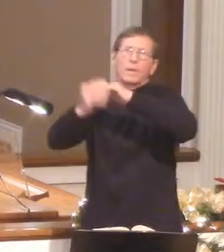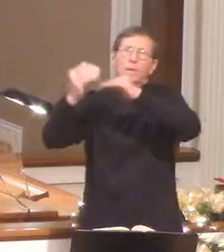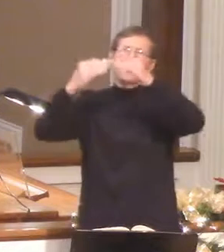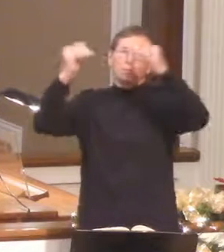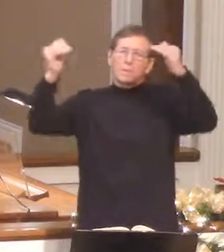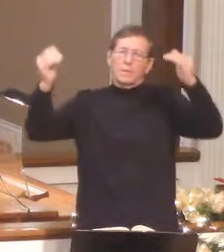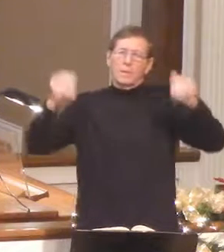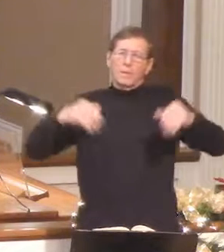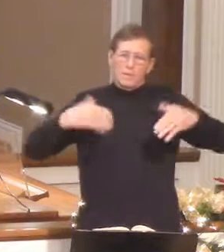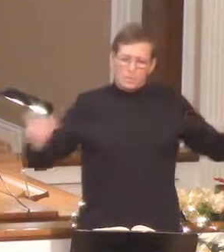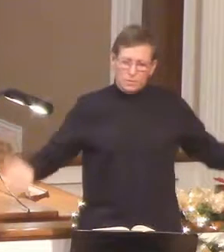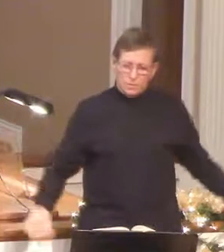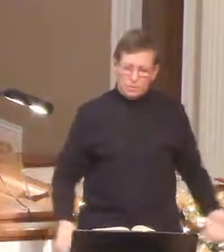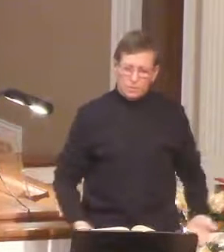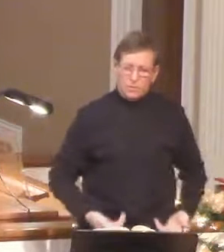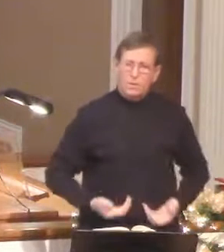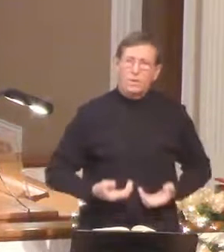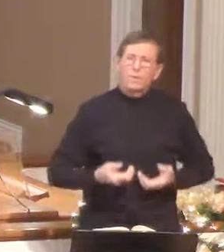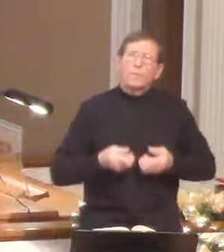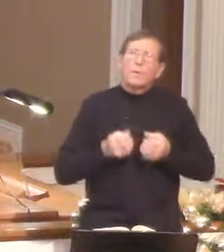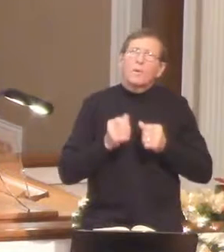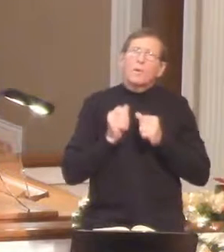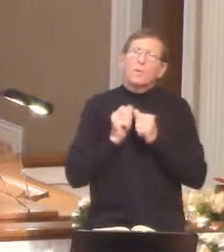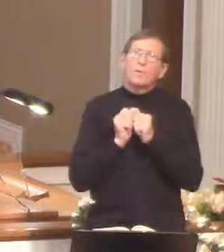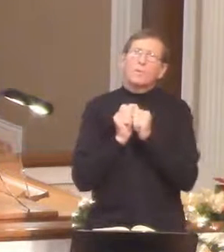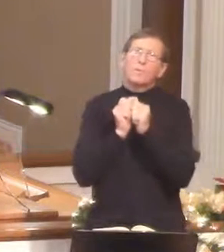live with thee